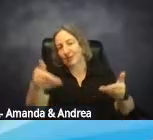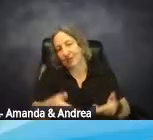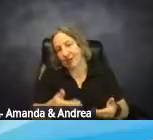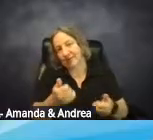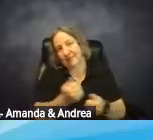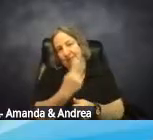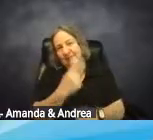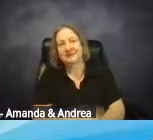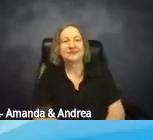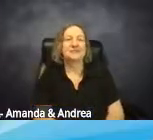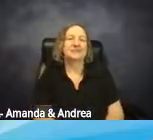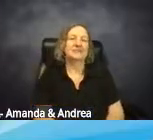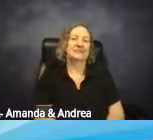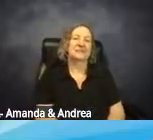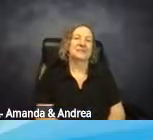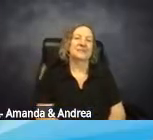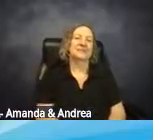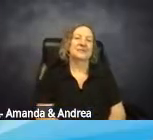everyone.